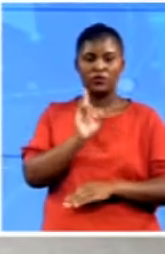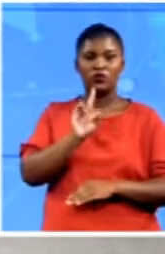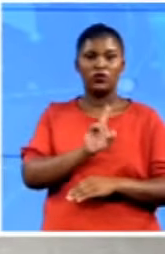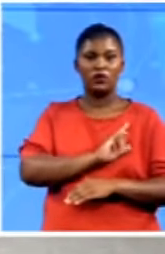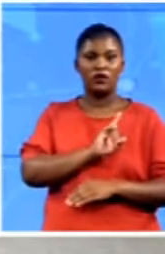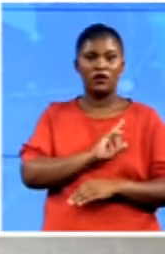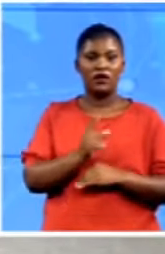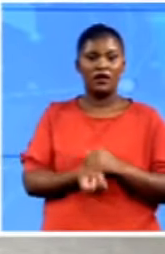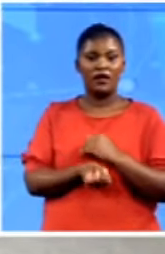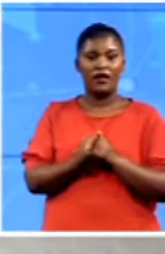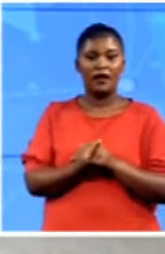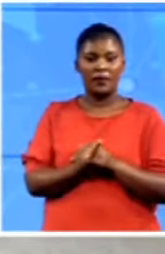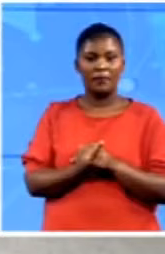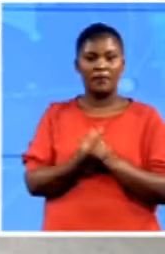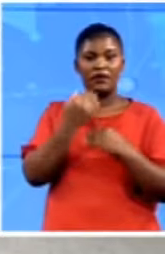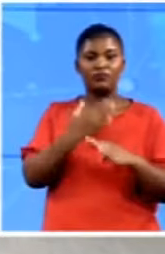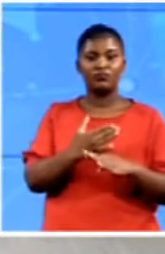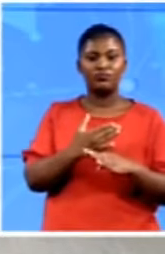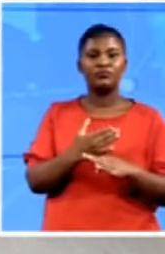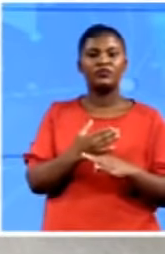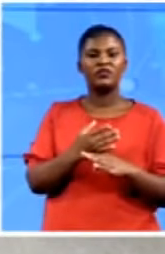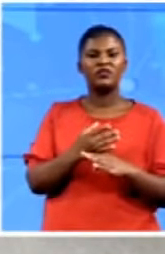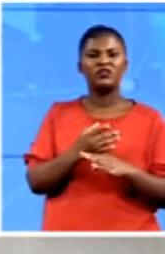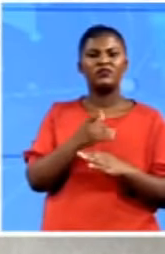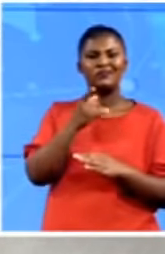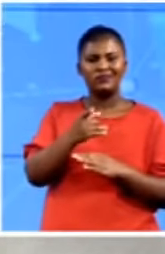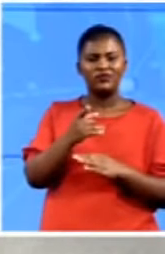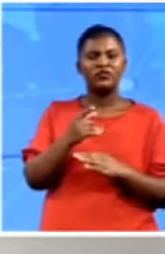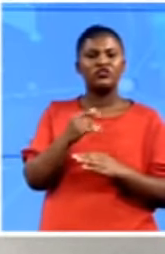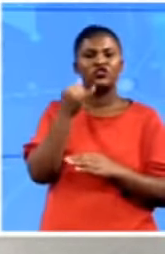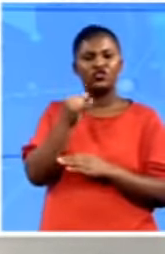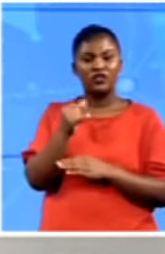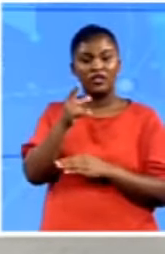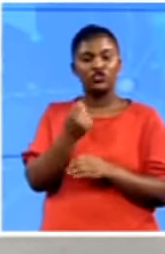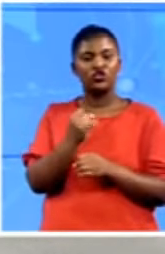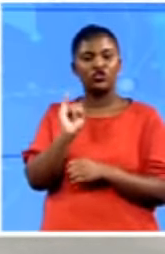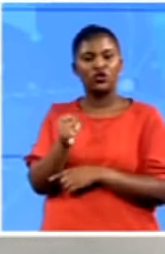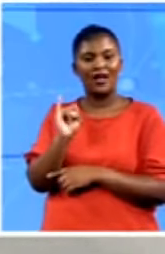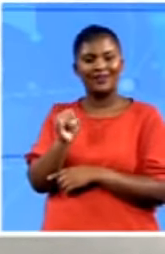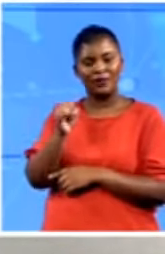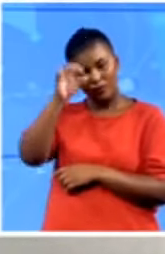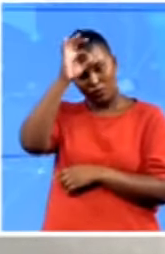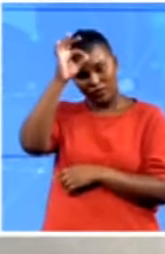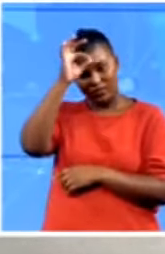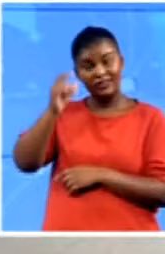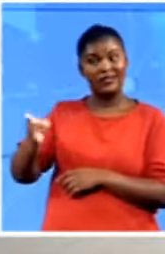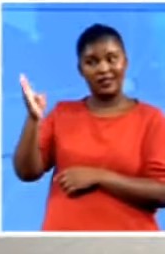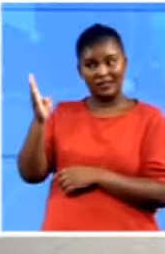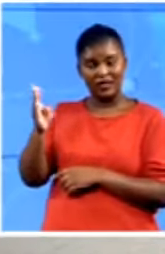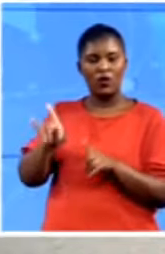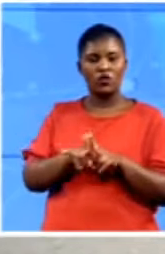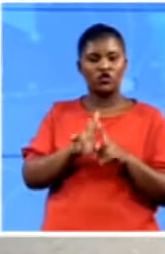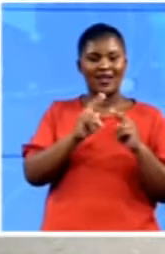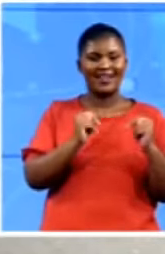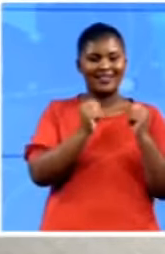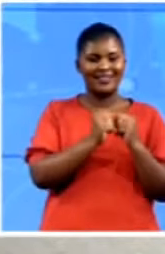chock-a-block here towards the Buccleuch Interchange. This is where the Johannesburg Metro Police Department as well as the National Transport Department are embarking